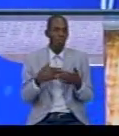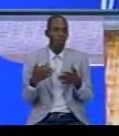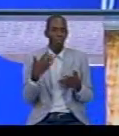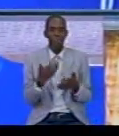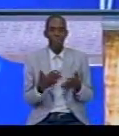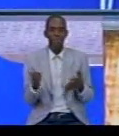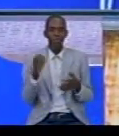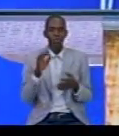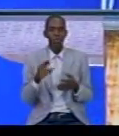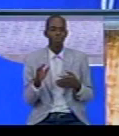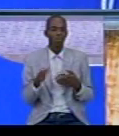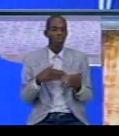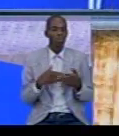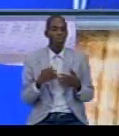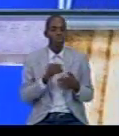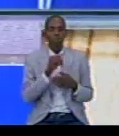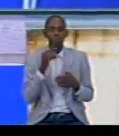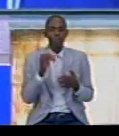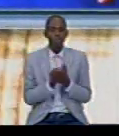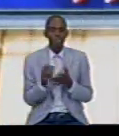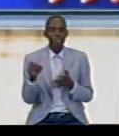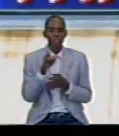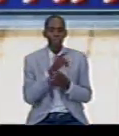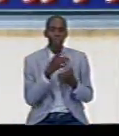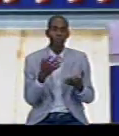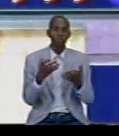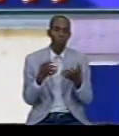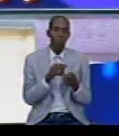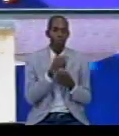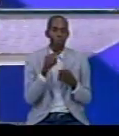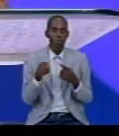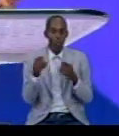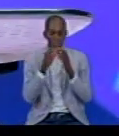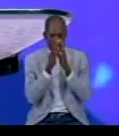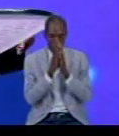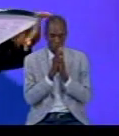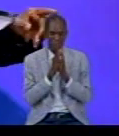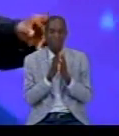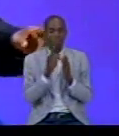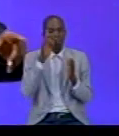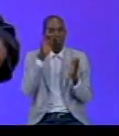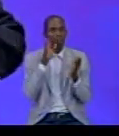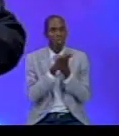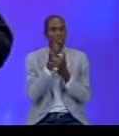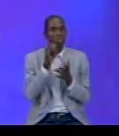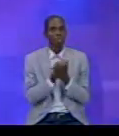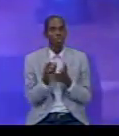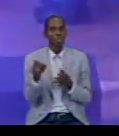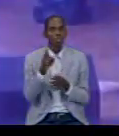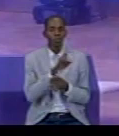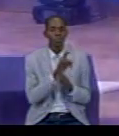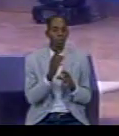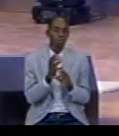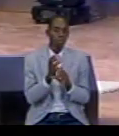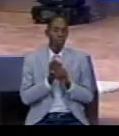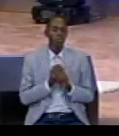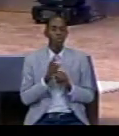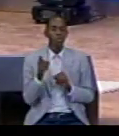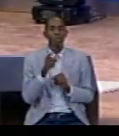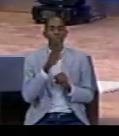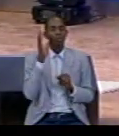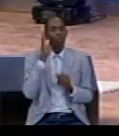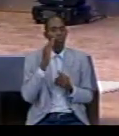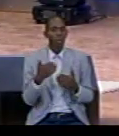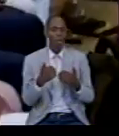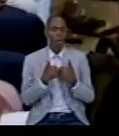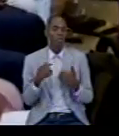desire, when ye pray, believe that ye receive them, and ye shall have